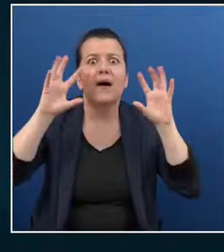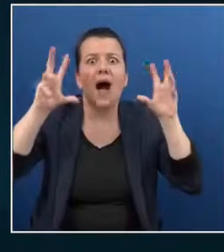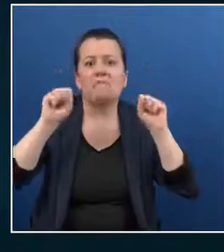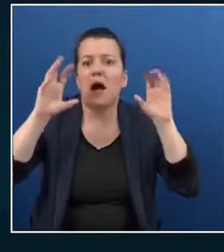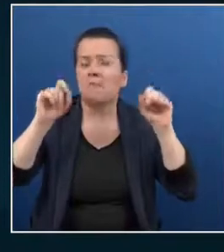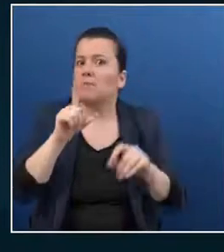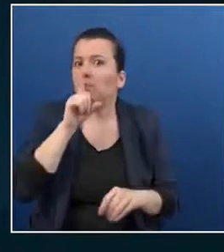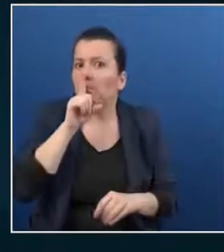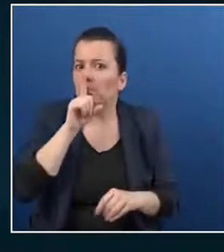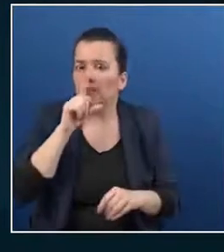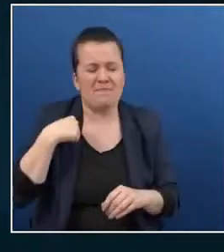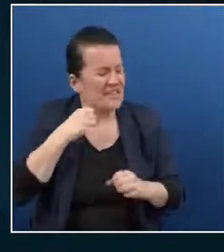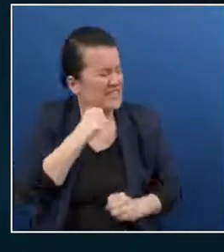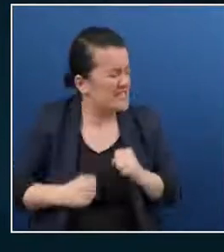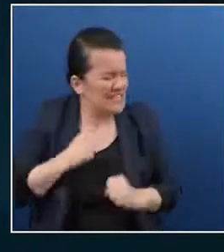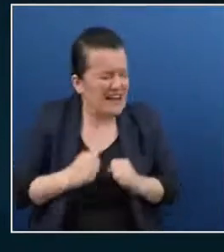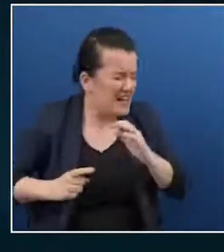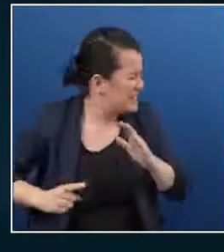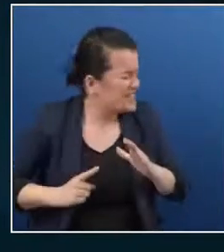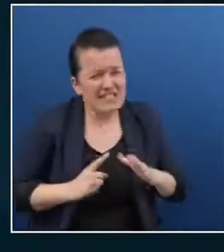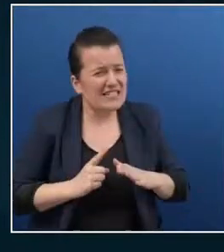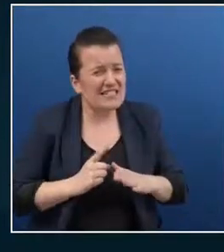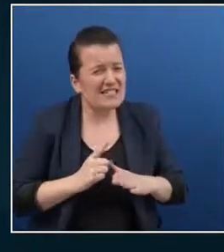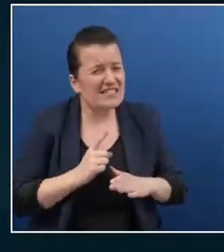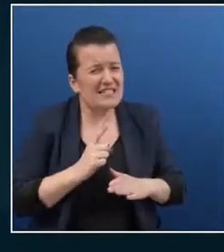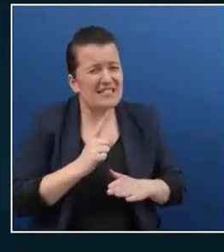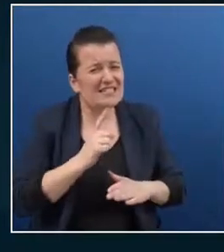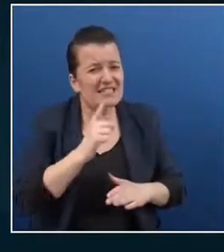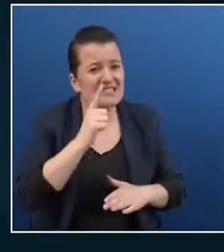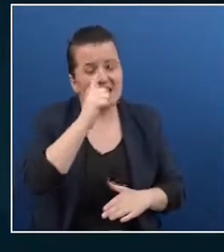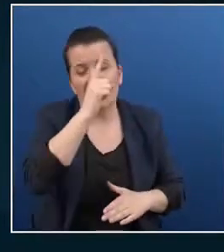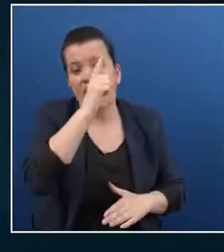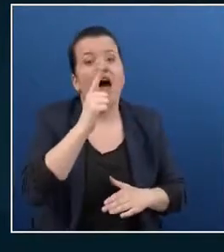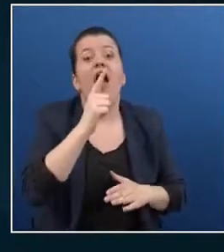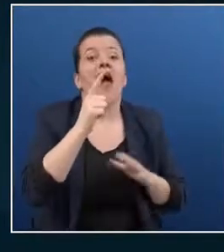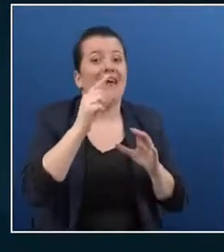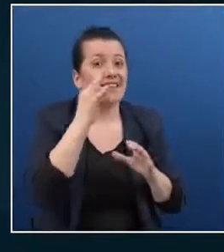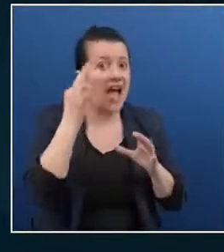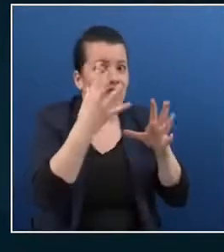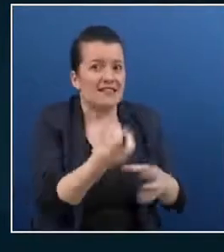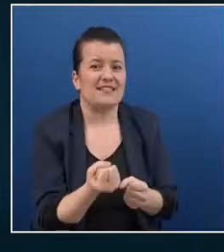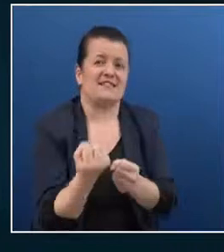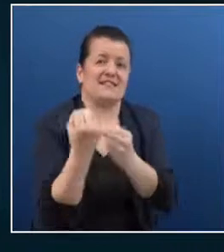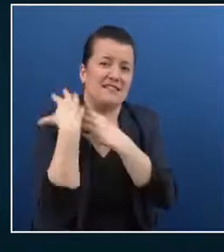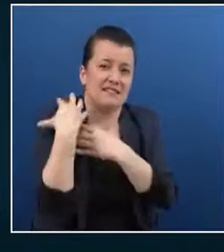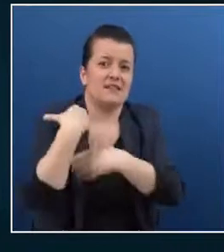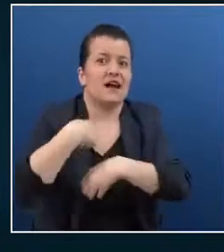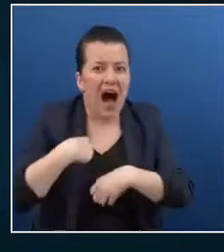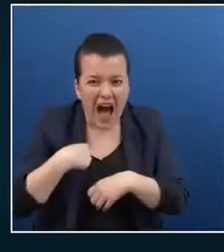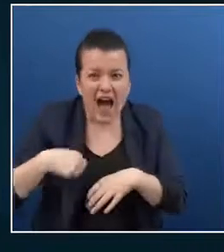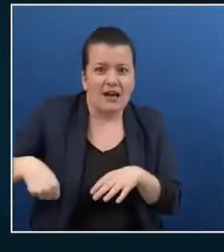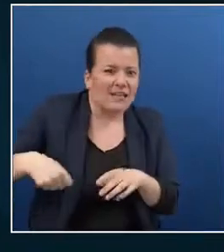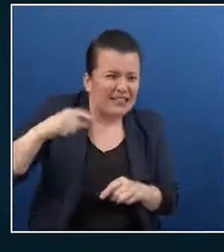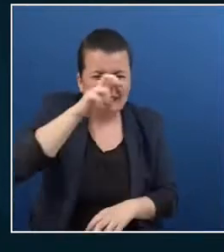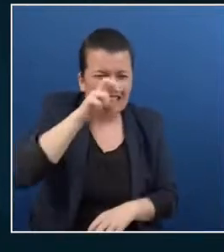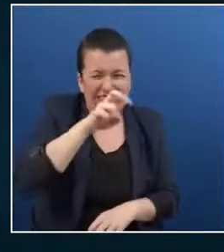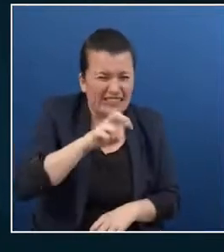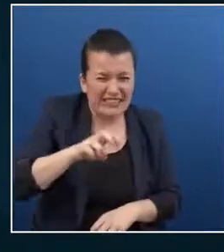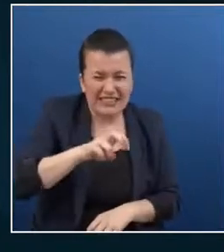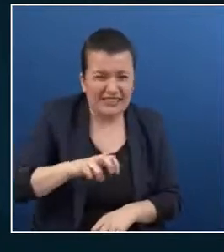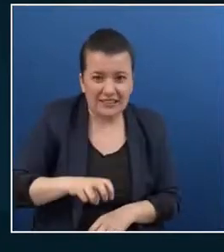ran upstairs. I threw the cat into the cat carrier. We ran back downstairs. It was pretty frightening